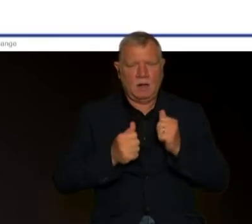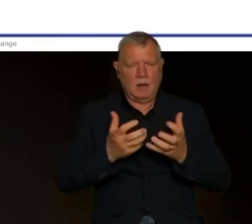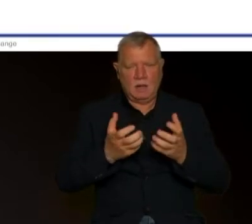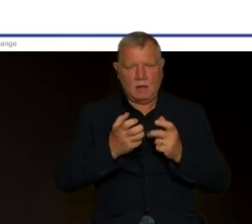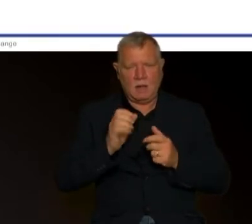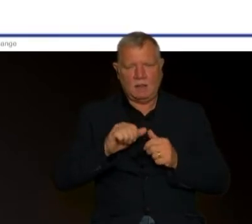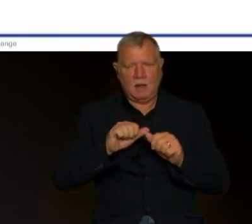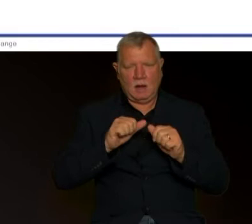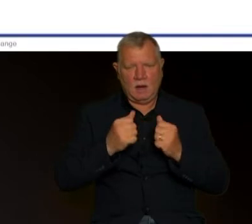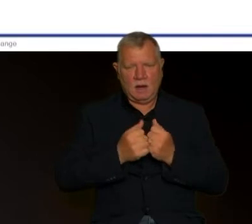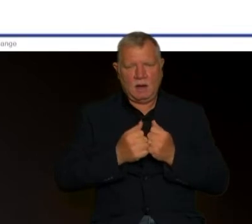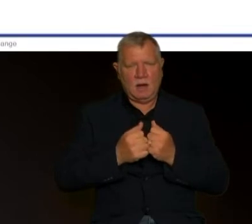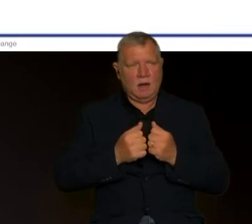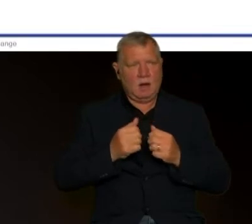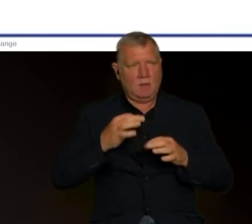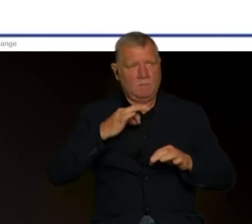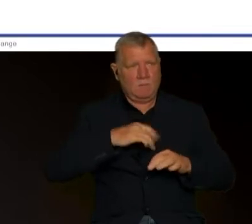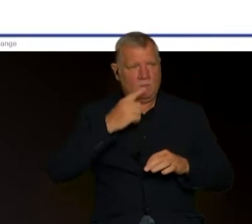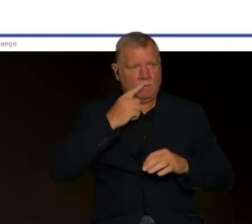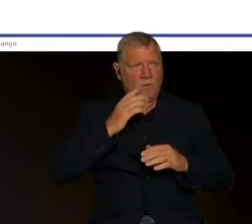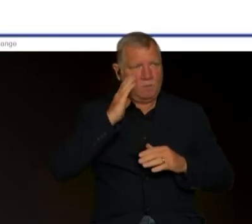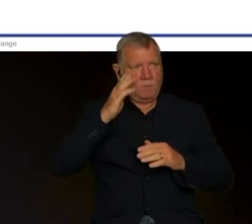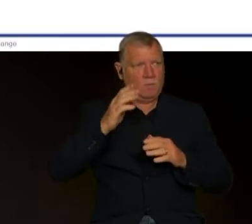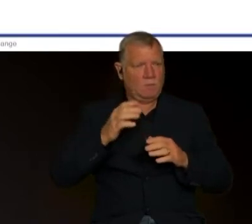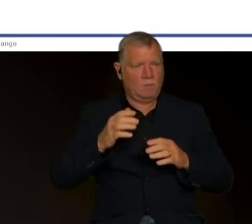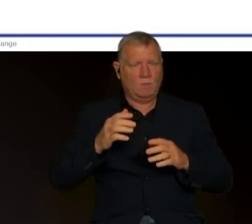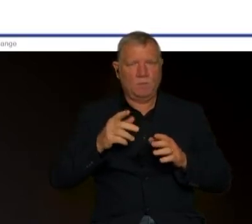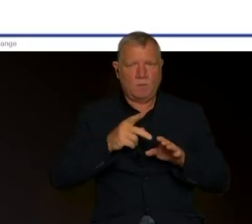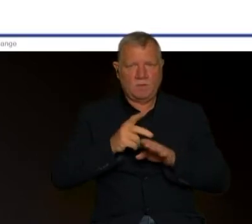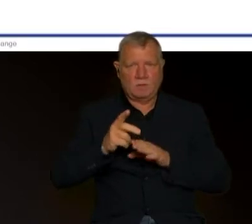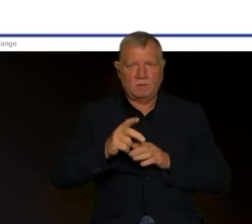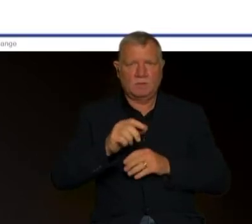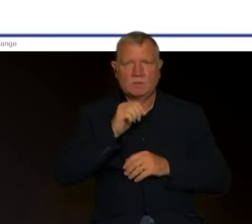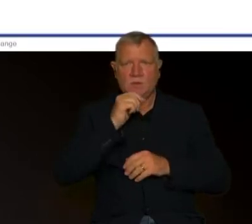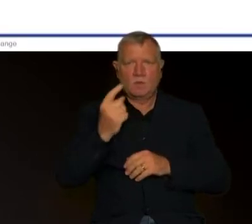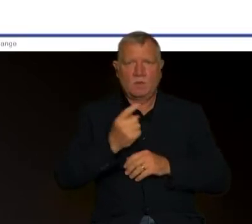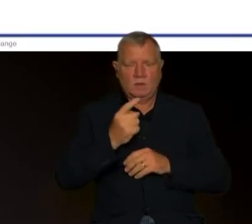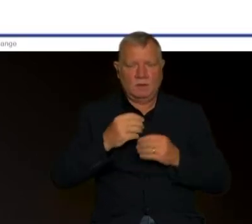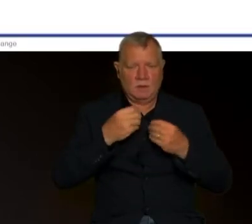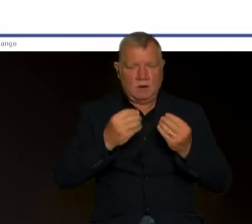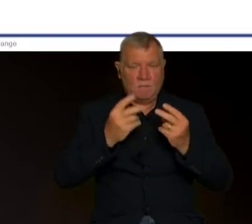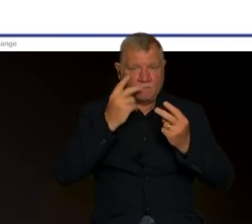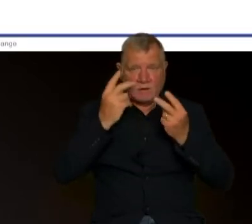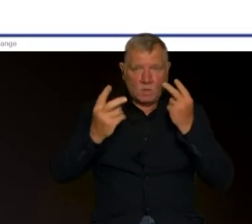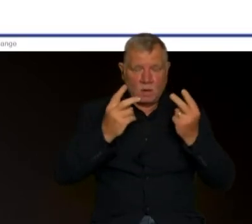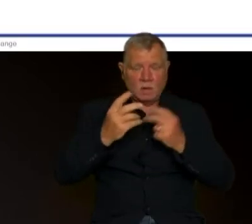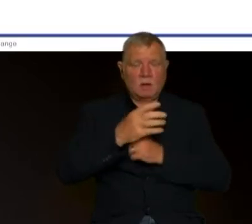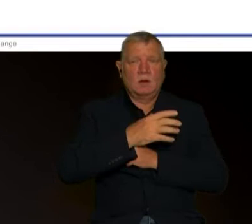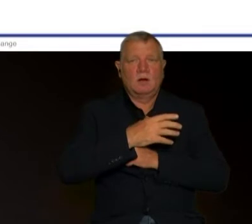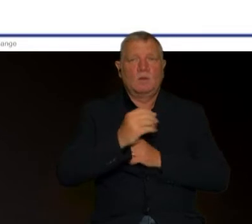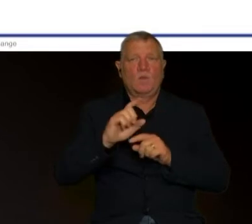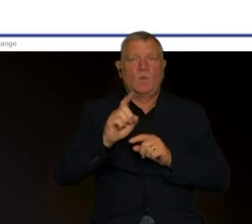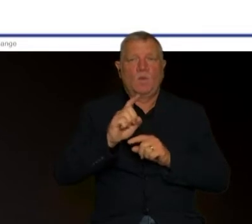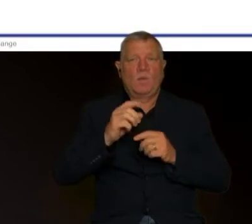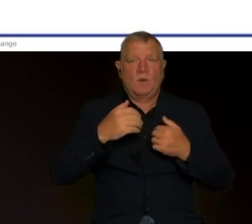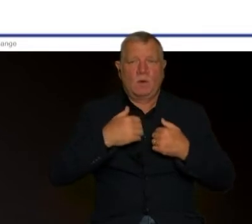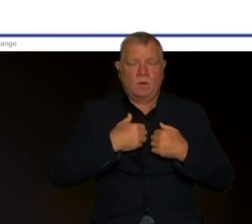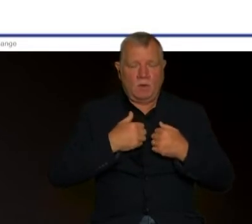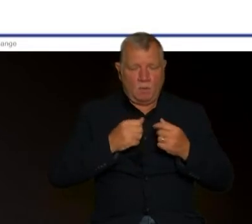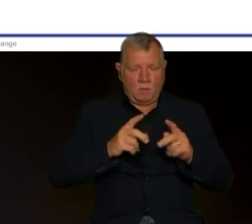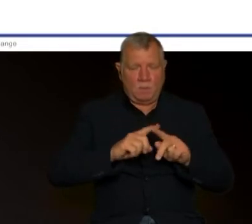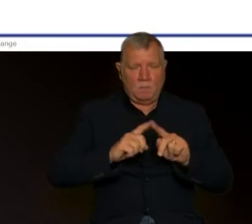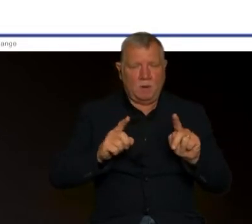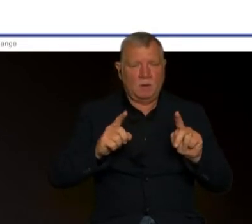that they want the agency to invest in for professional development. So not only are they given the